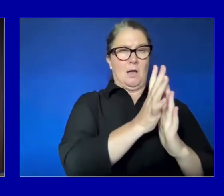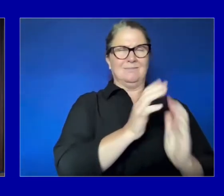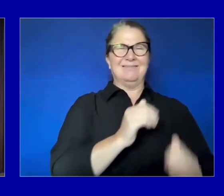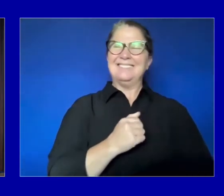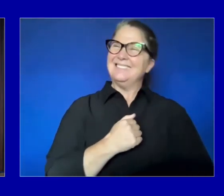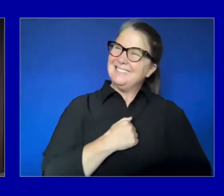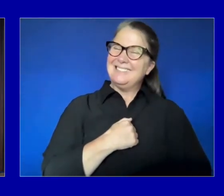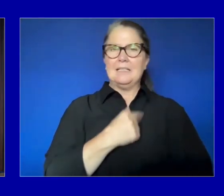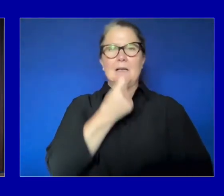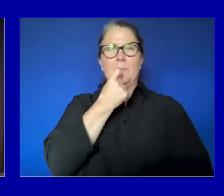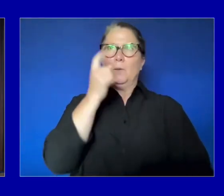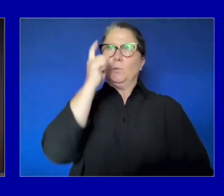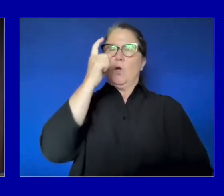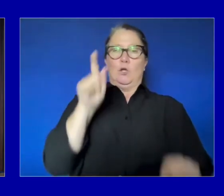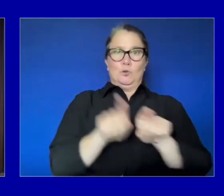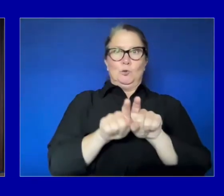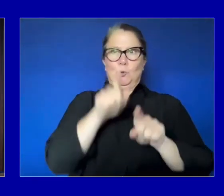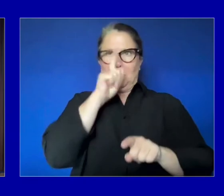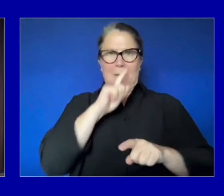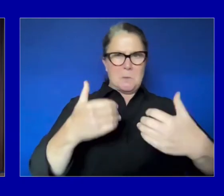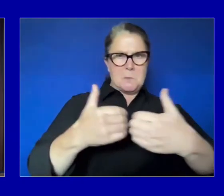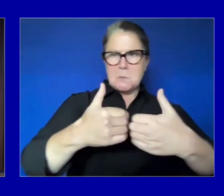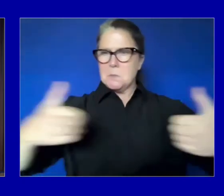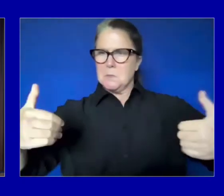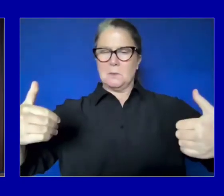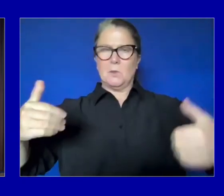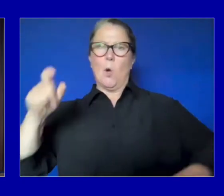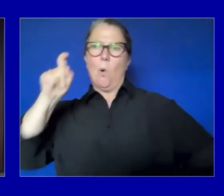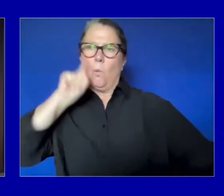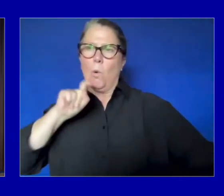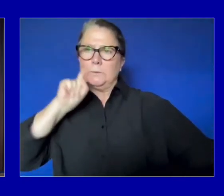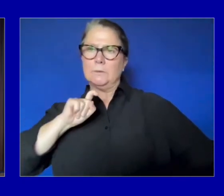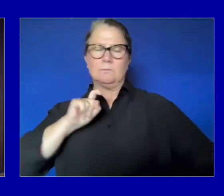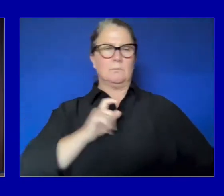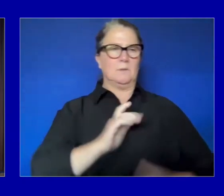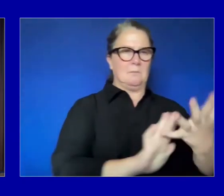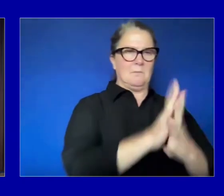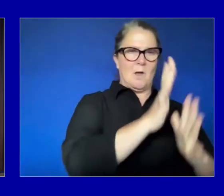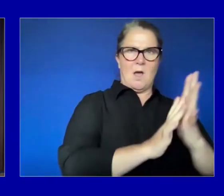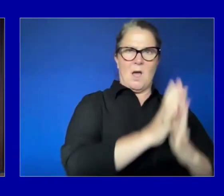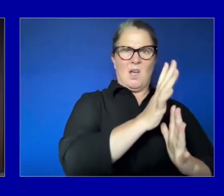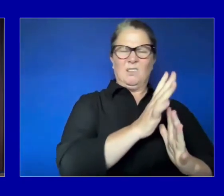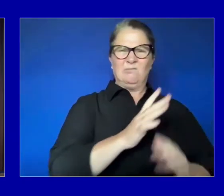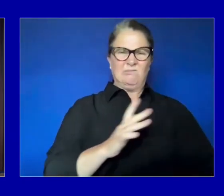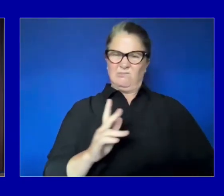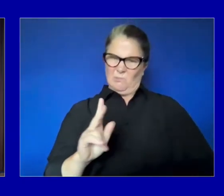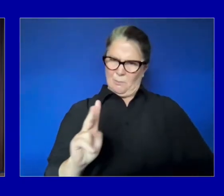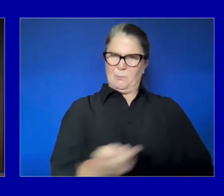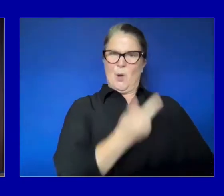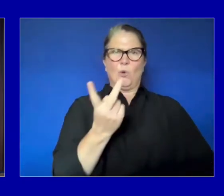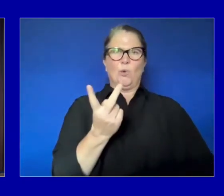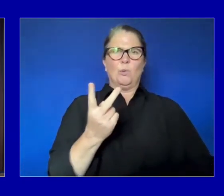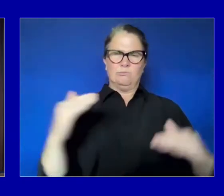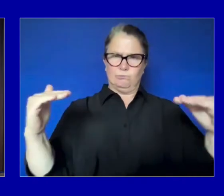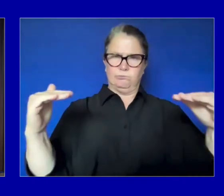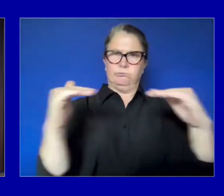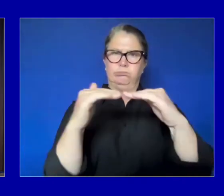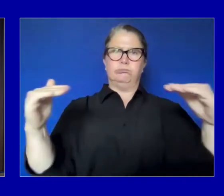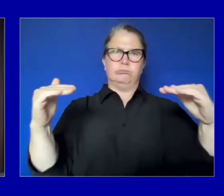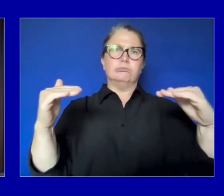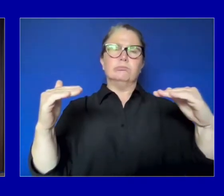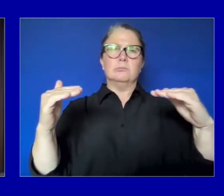Um, we treat them both, um, with equal importance and, uh, as combinations of each